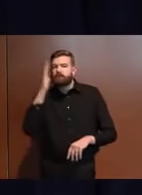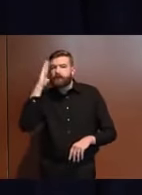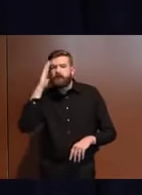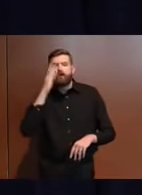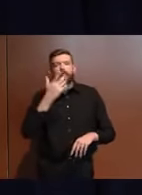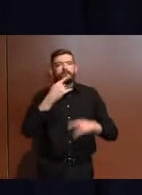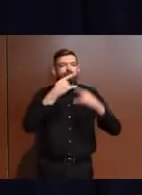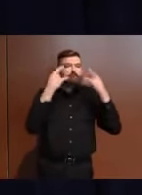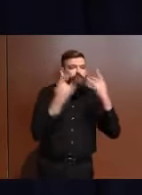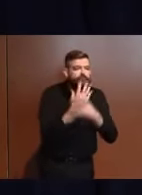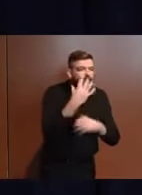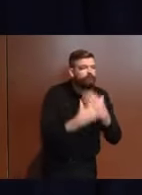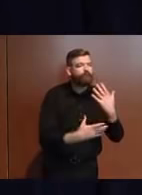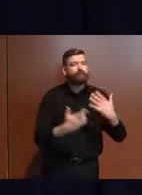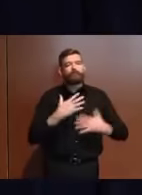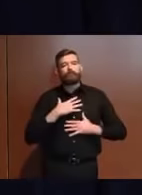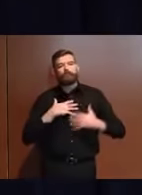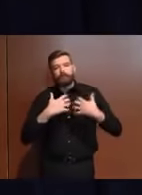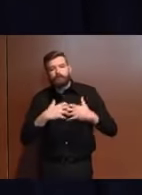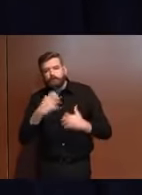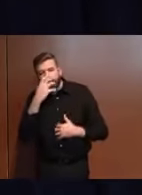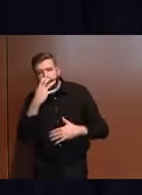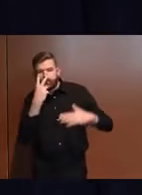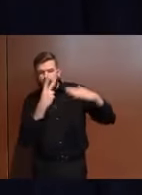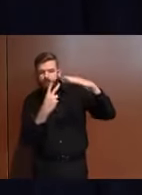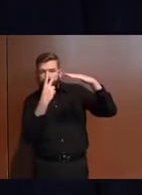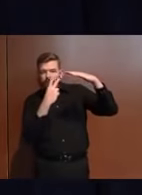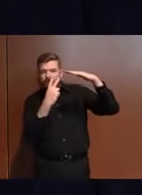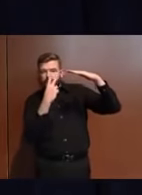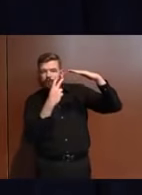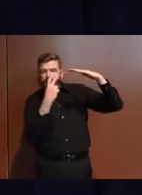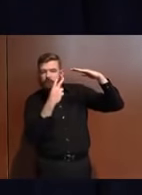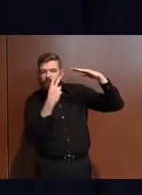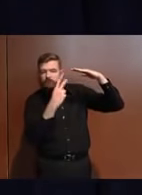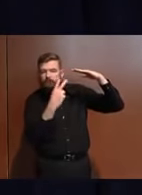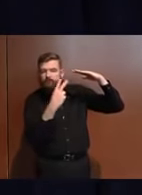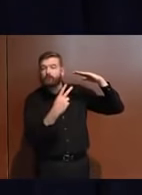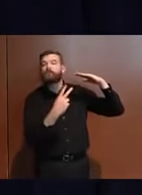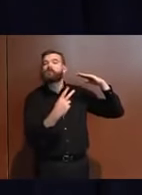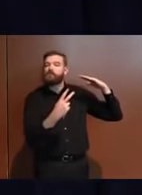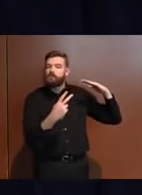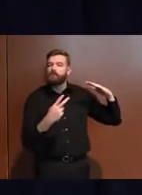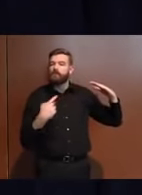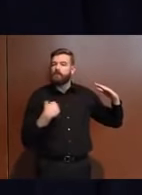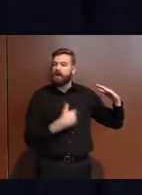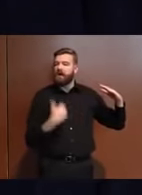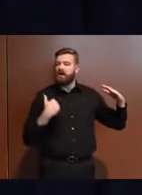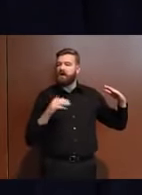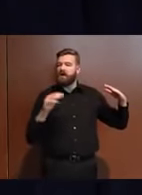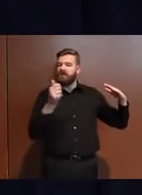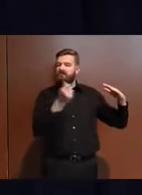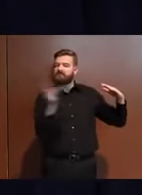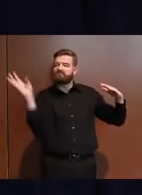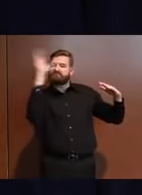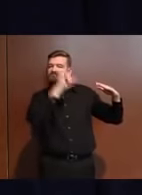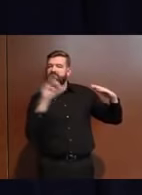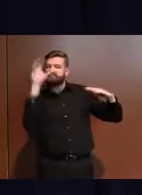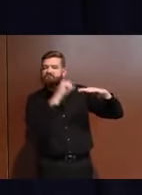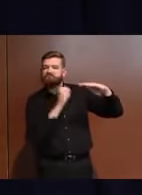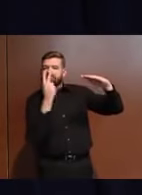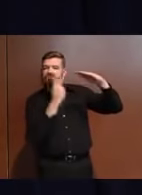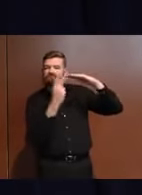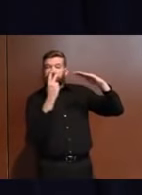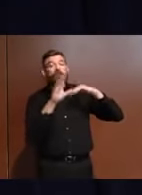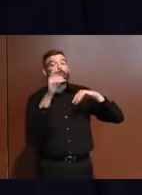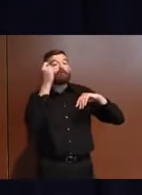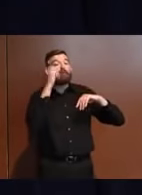ventilators. Predictive modeling relies on several assumptions that actually change daily. The